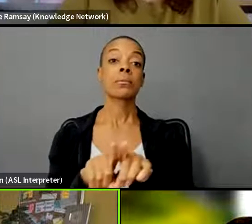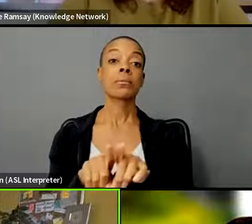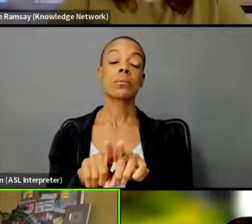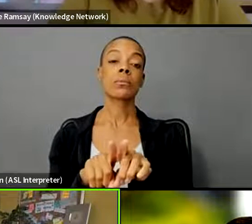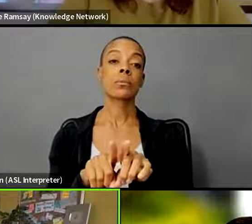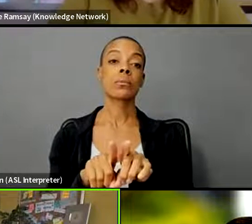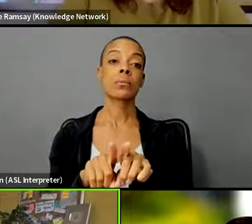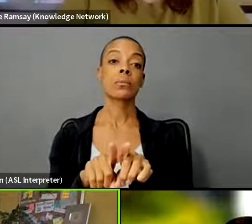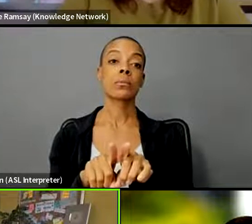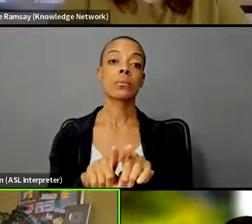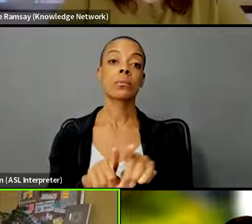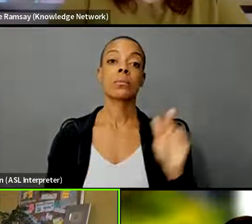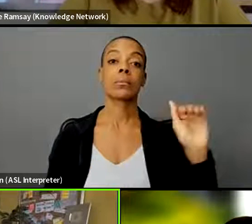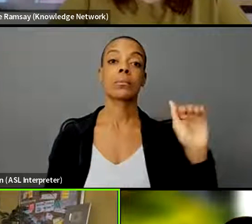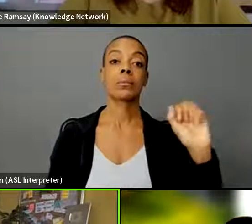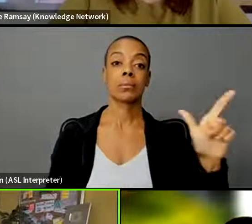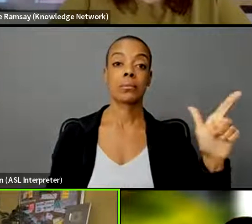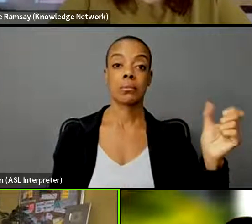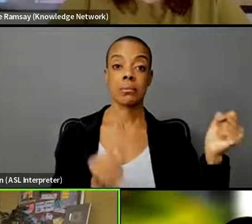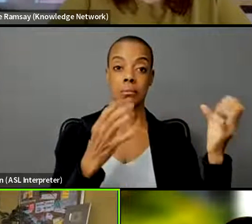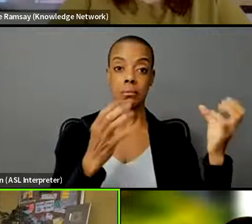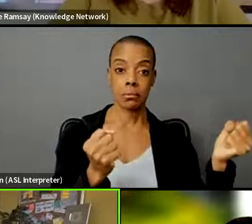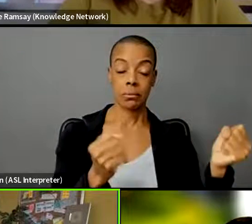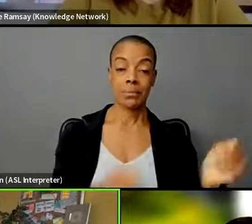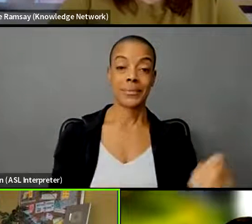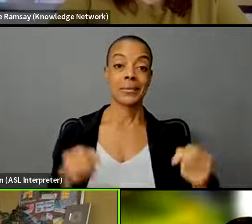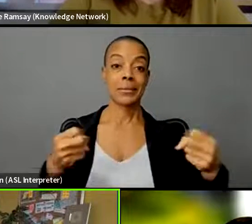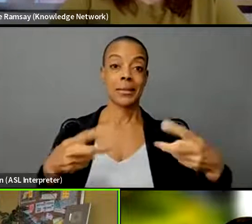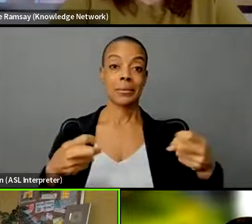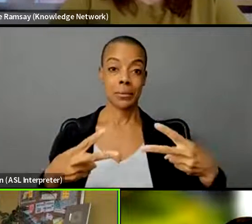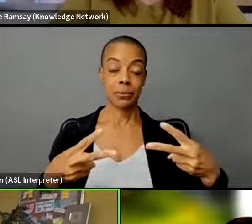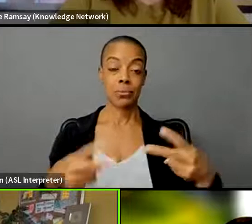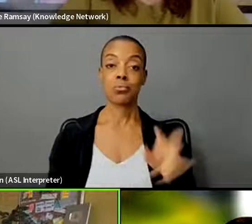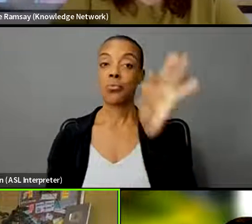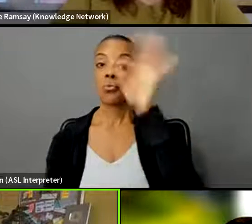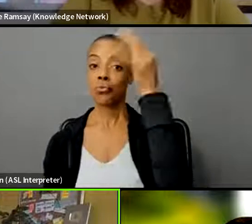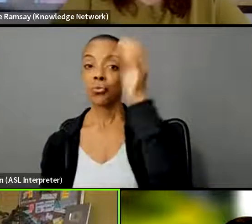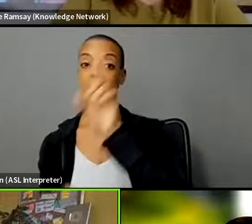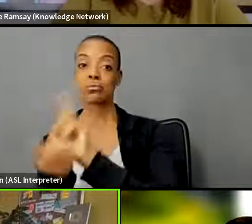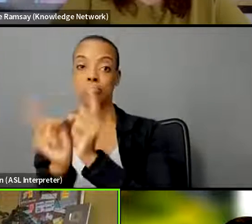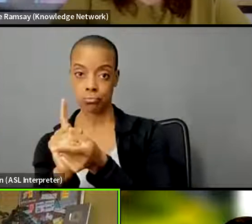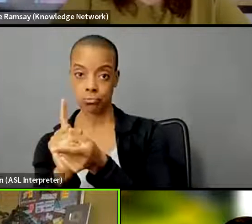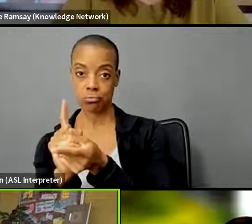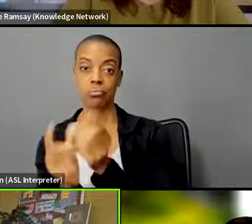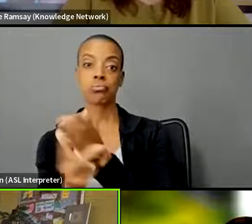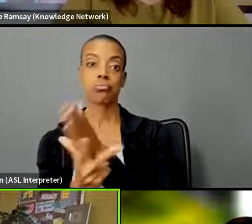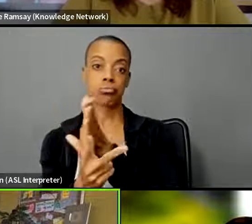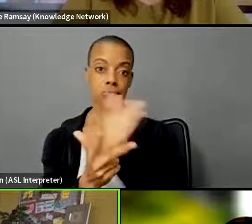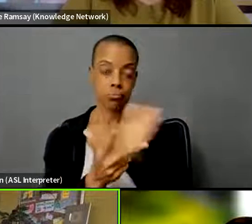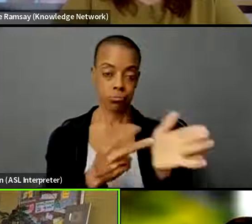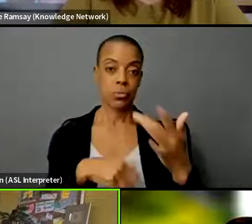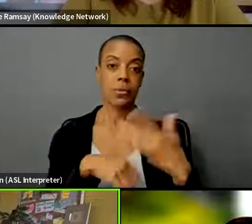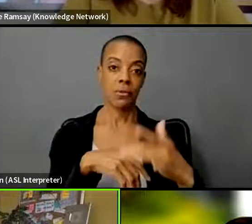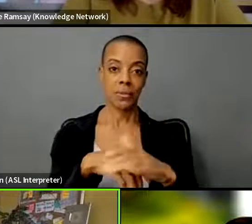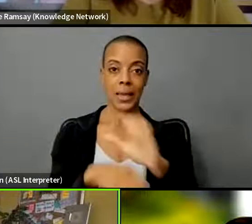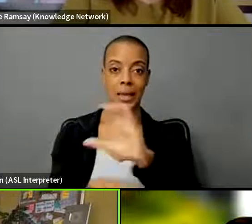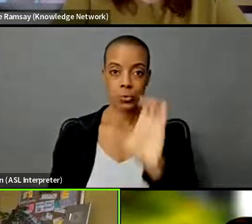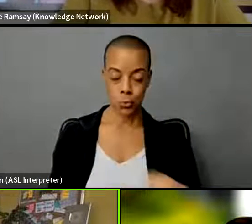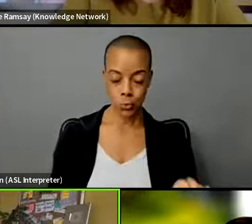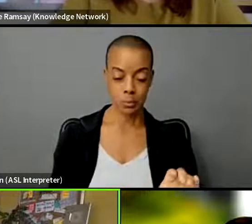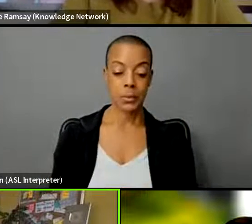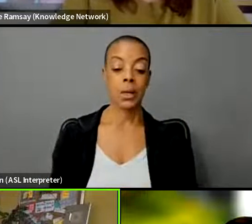that there will be ASL, closed captioning, and French translations available if you are on Zoom. And if you are on